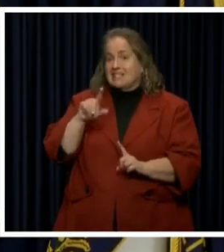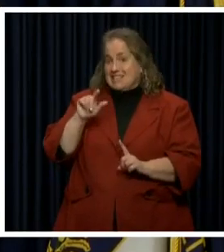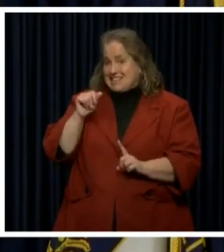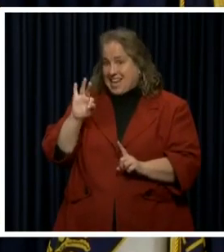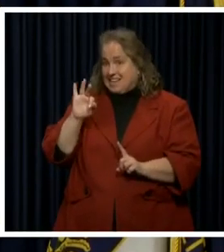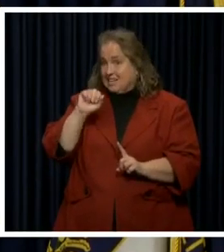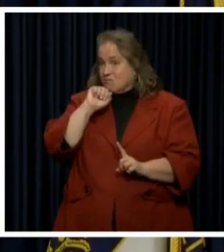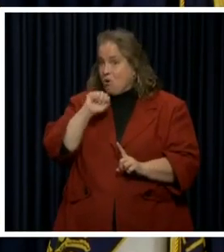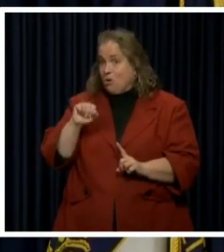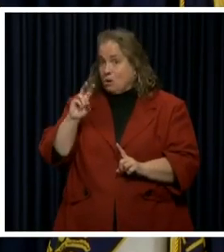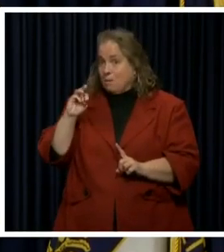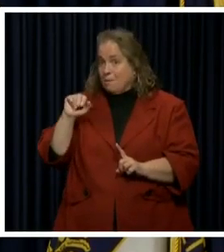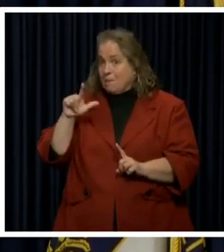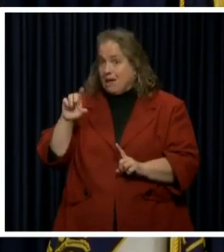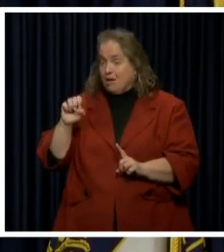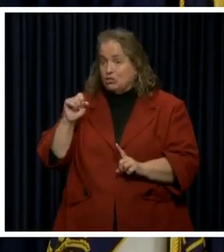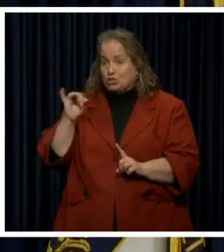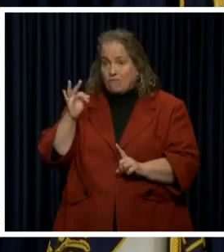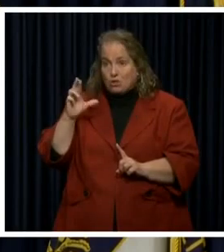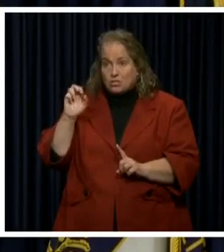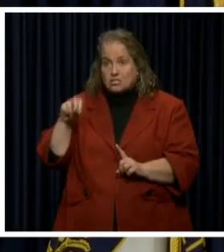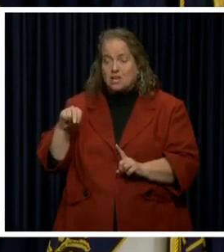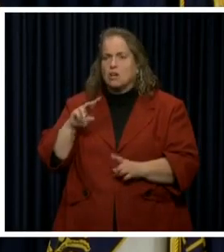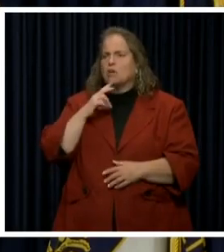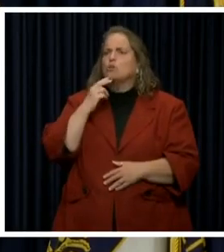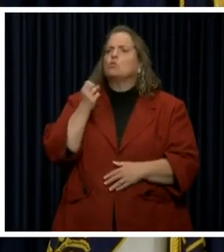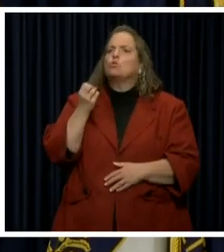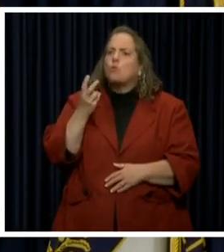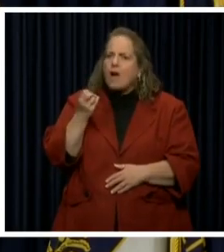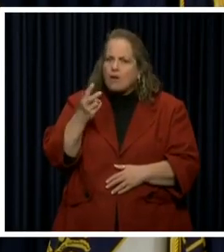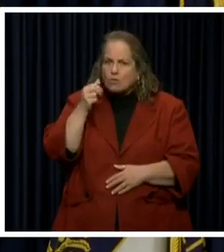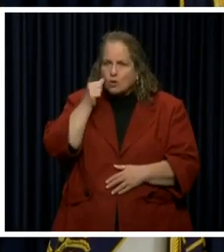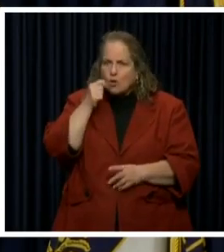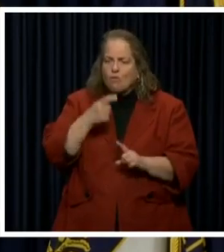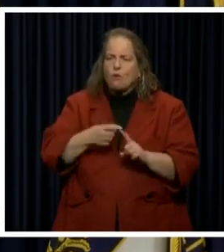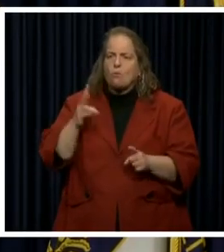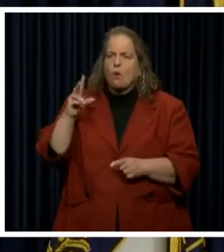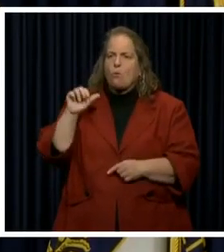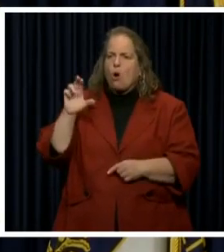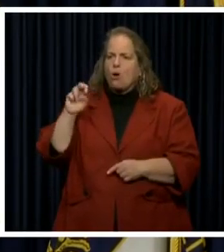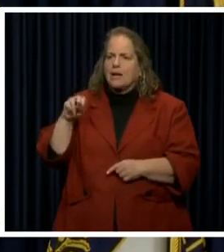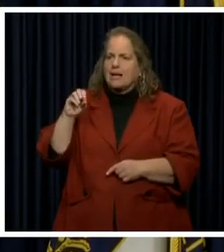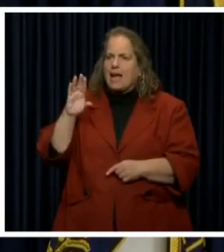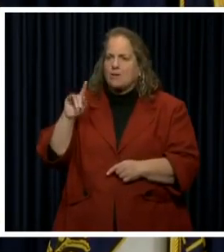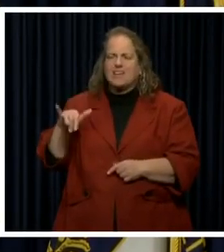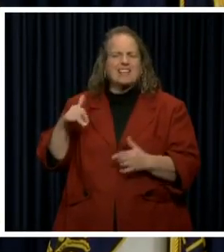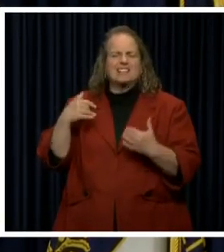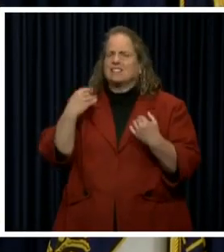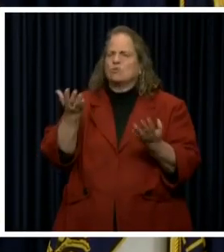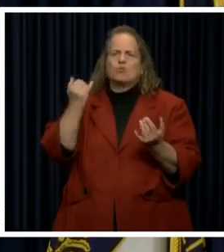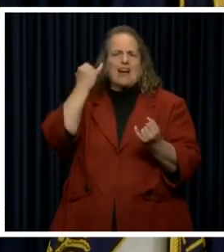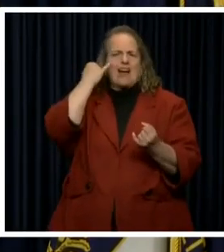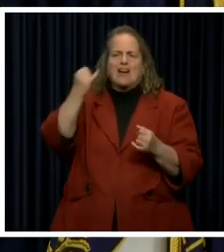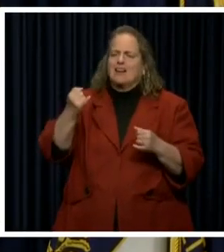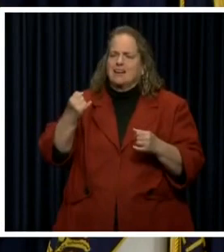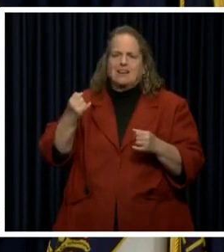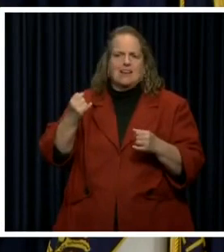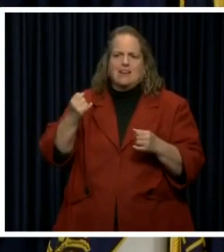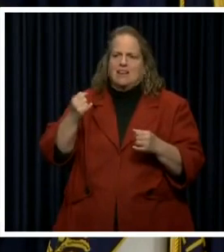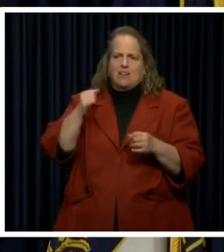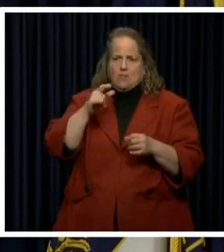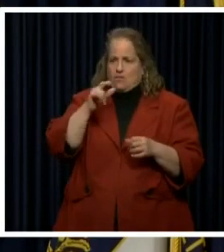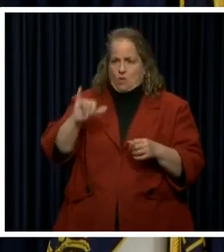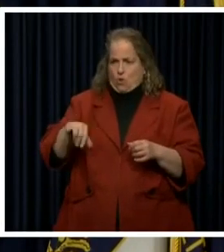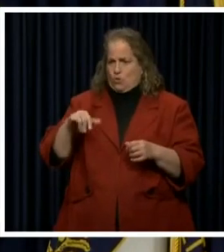19-year-old male from Jefferson, a 12-year-old girl from Warren County. Just again, an acknowledgement